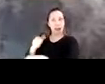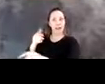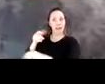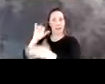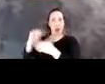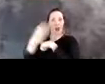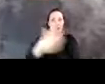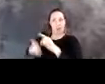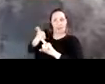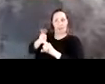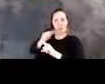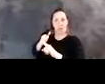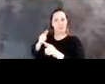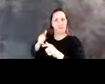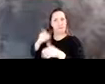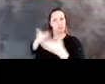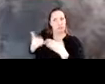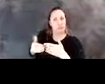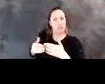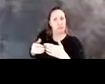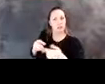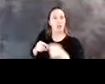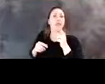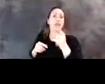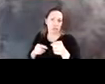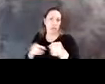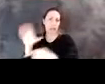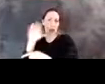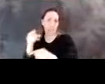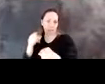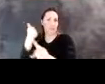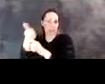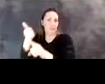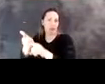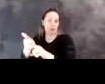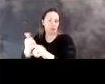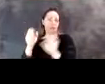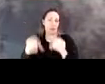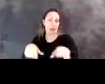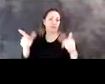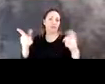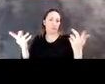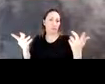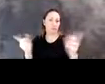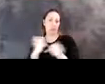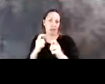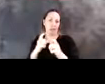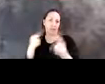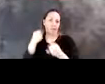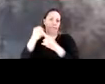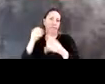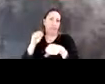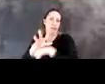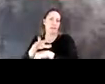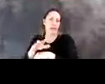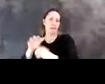fast enough changes to their policies, the companies themselves can also make a big impact by changing